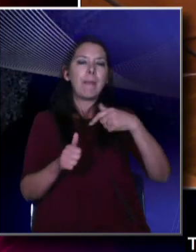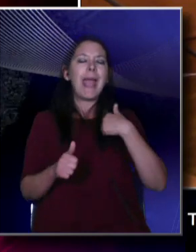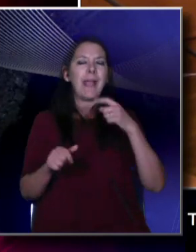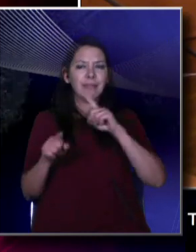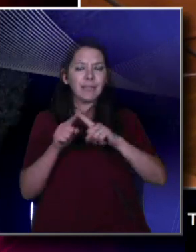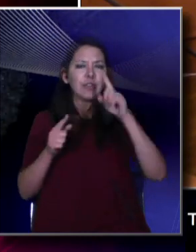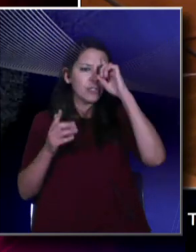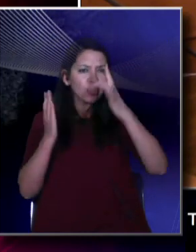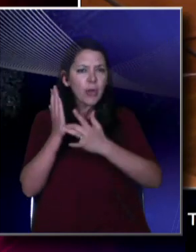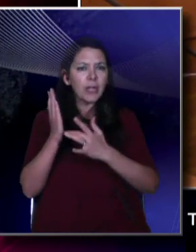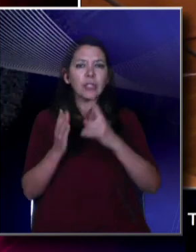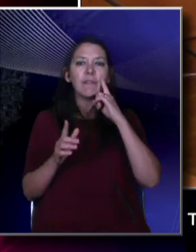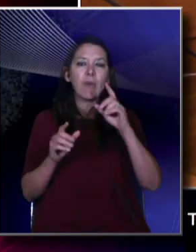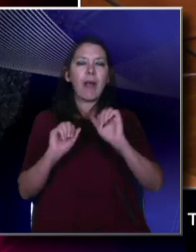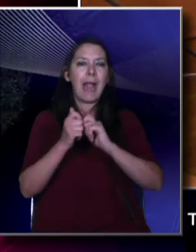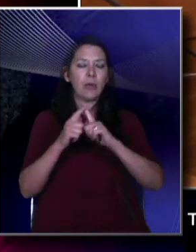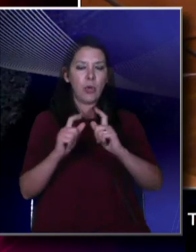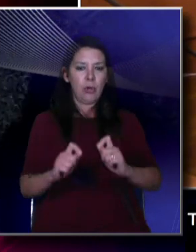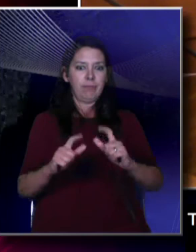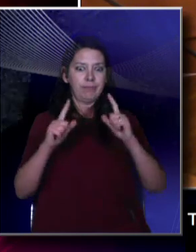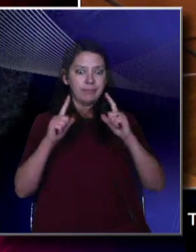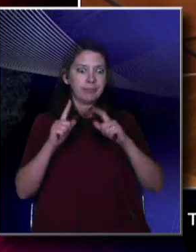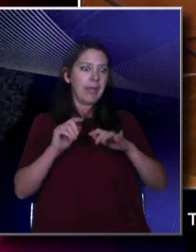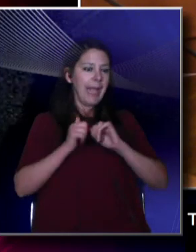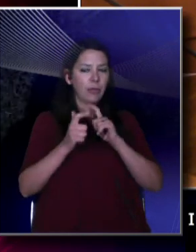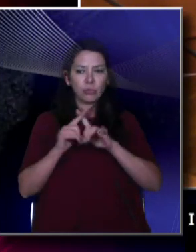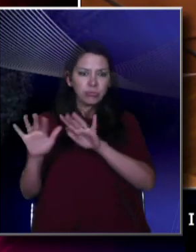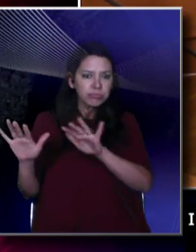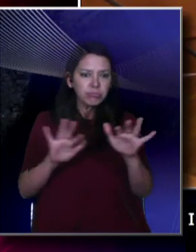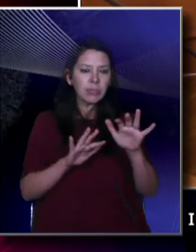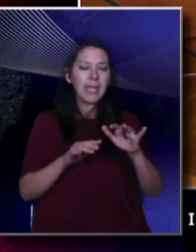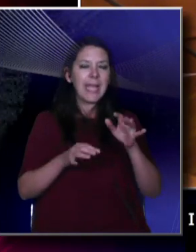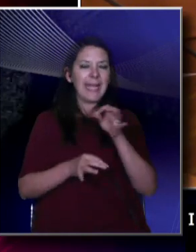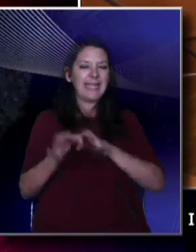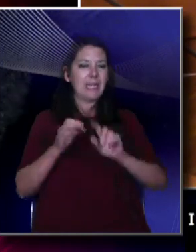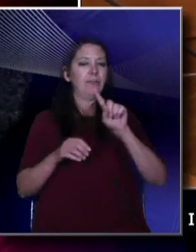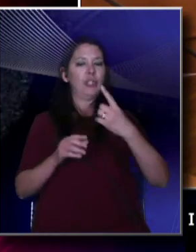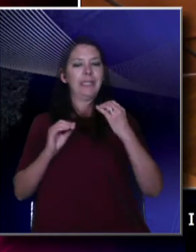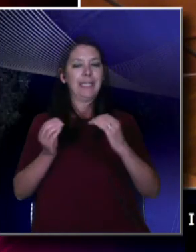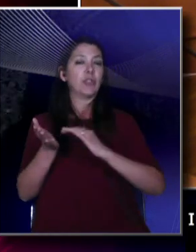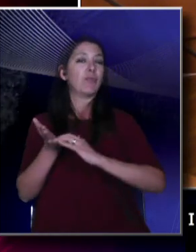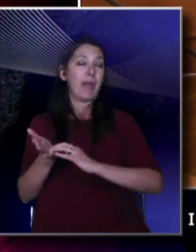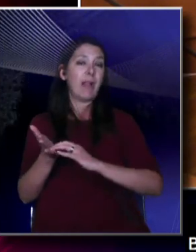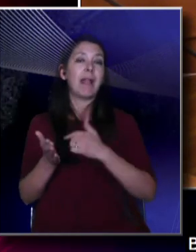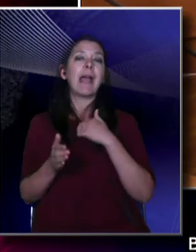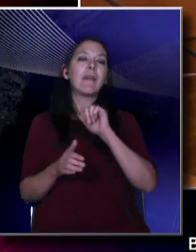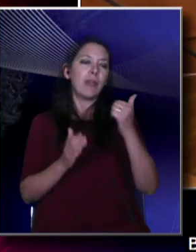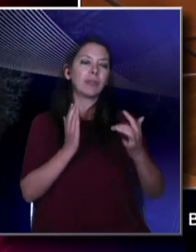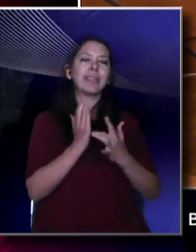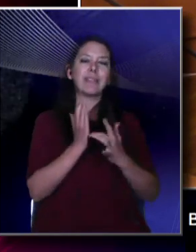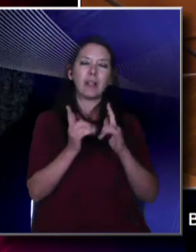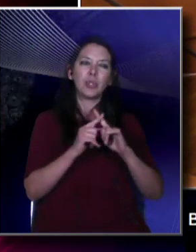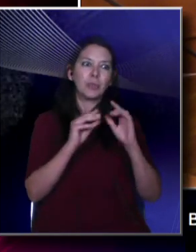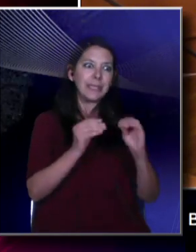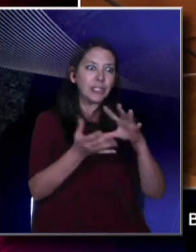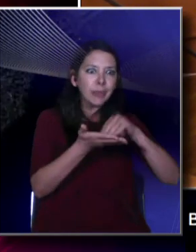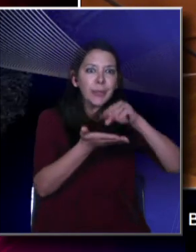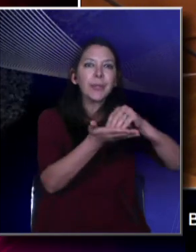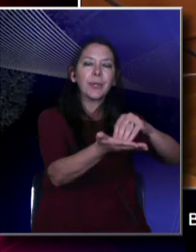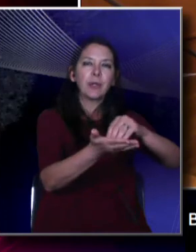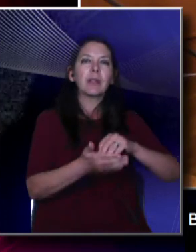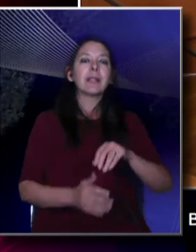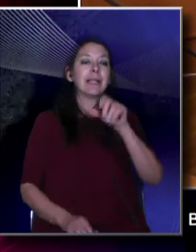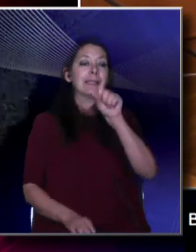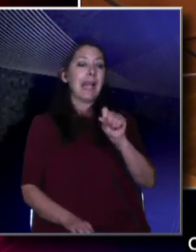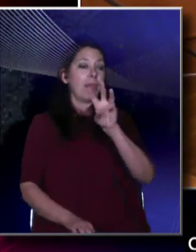selection magnification for instruction versus simply teaching children how to read Braille with technology. In the Southwest Regional Cooperative,